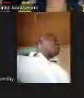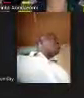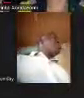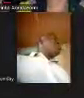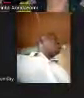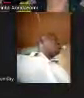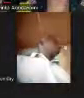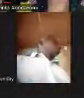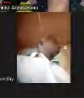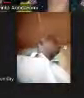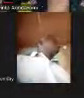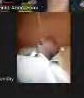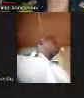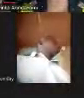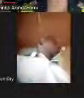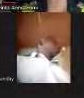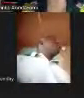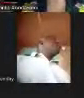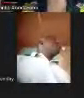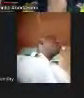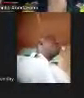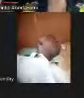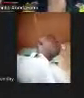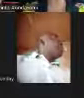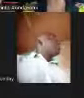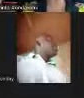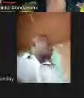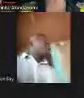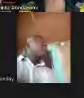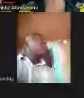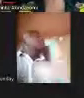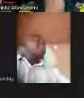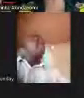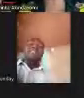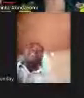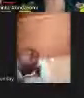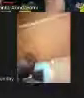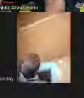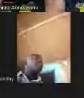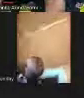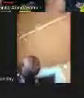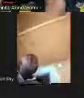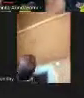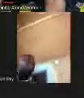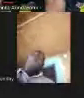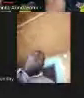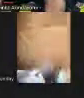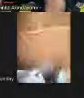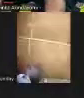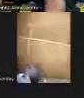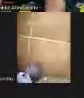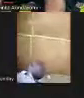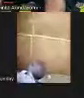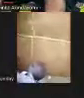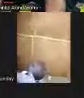it can change. It can change at any one time, especially when intervention is taking place. The most